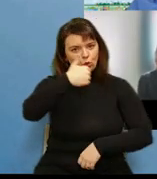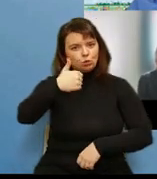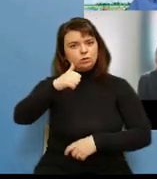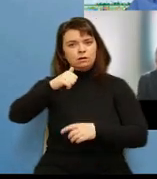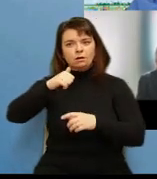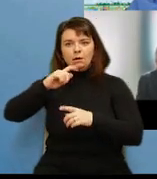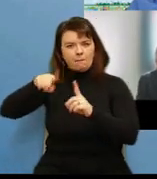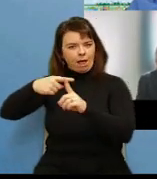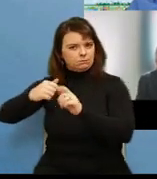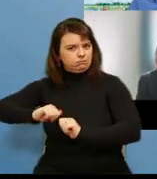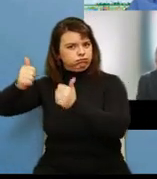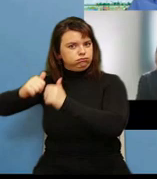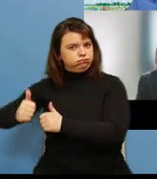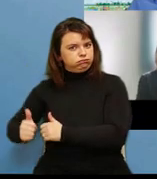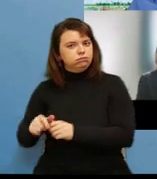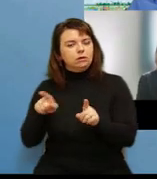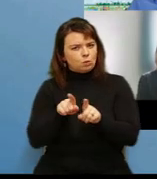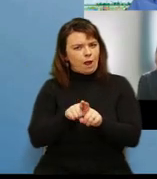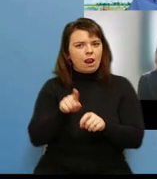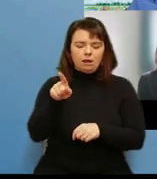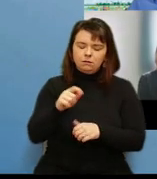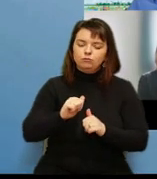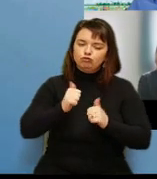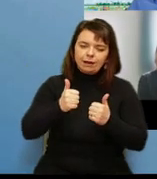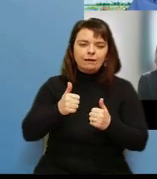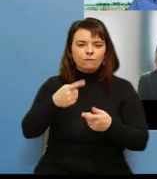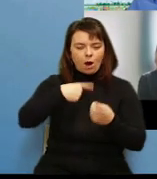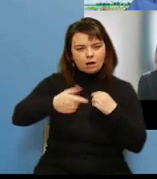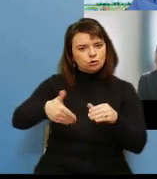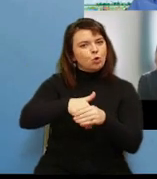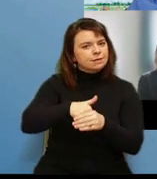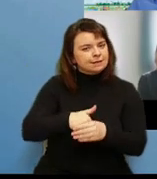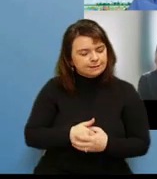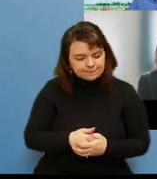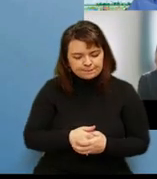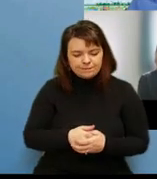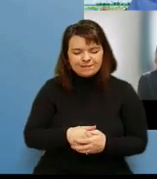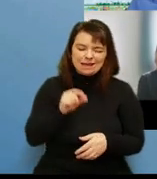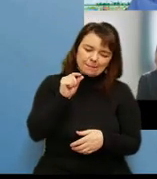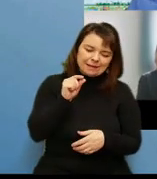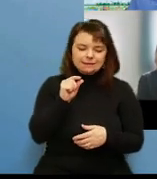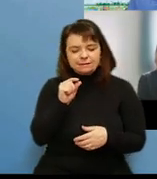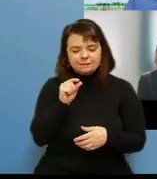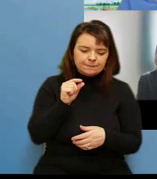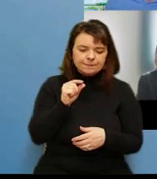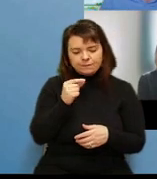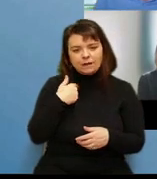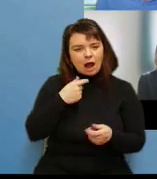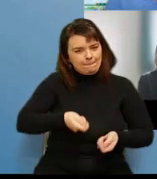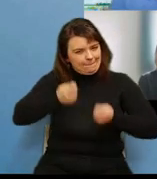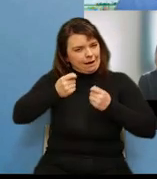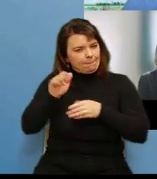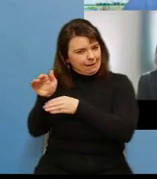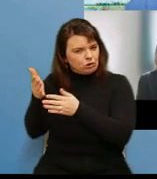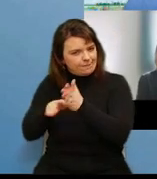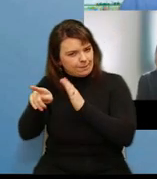so actually to see that very high level of good and those few outstandings as well is a really helpful